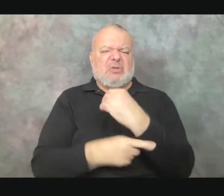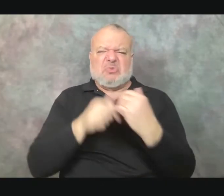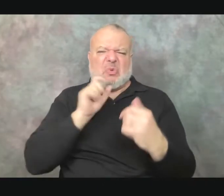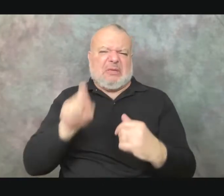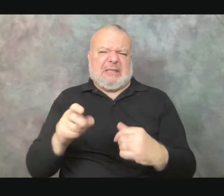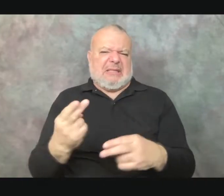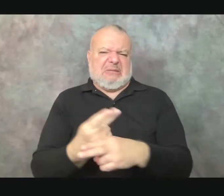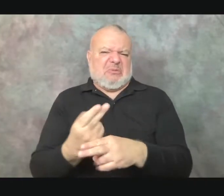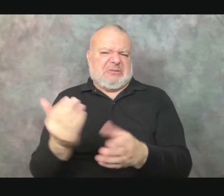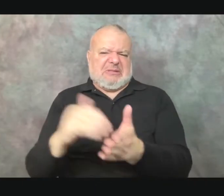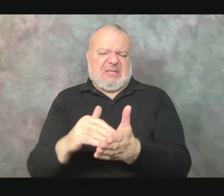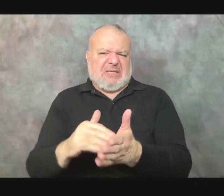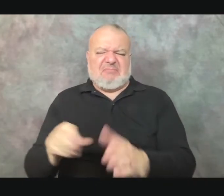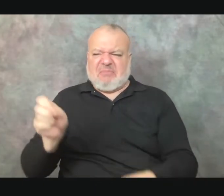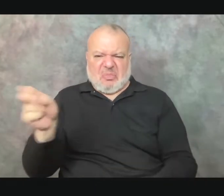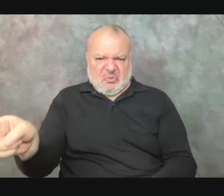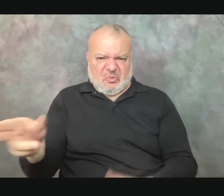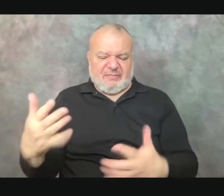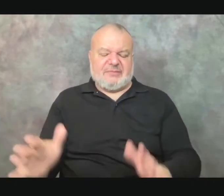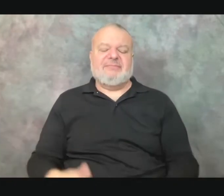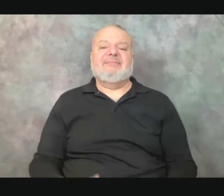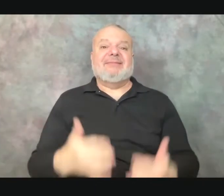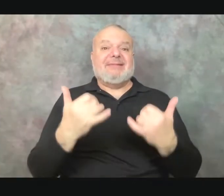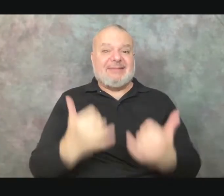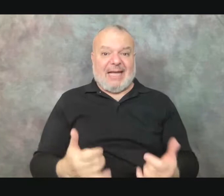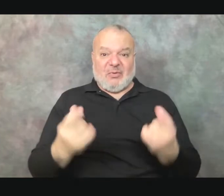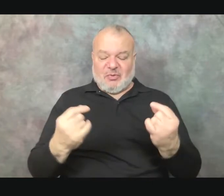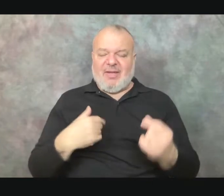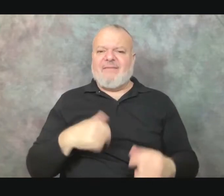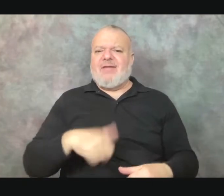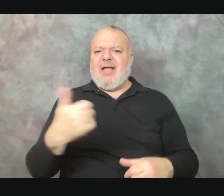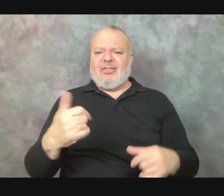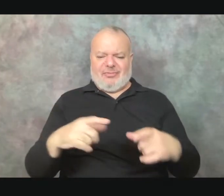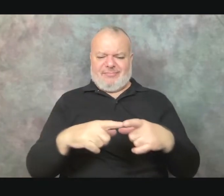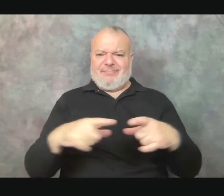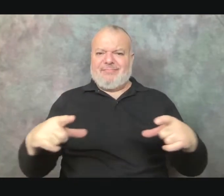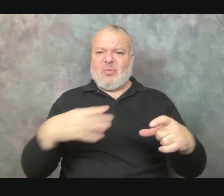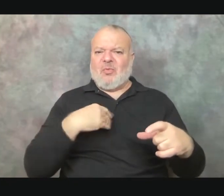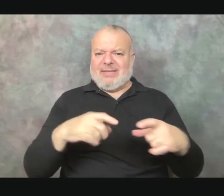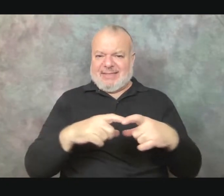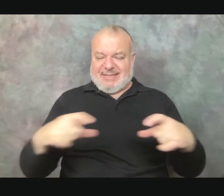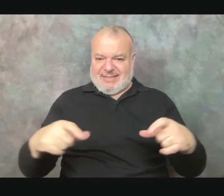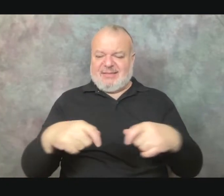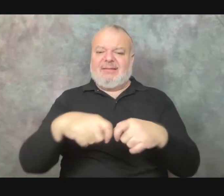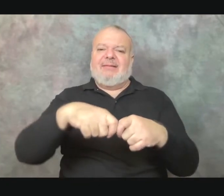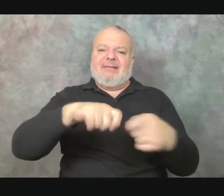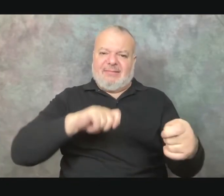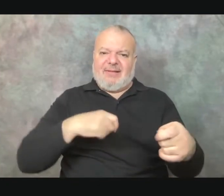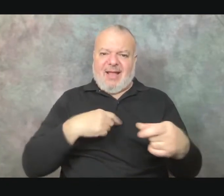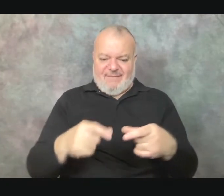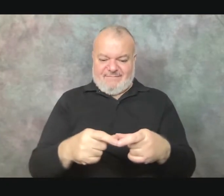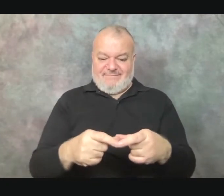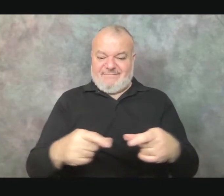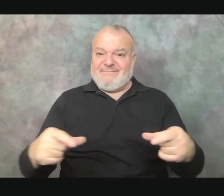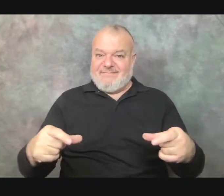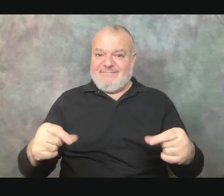802-863-7200. You can also speak to your doctor, who can talk to you about what to do next.